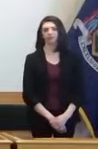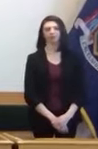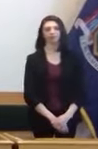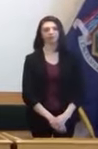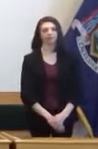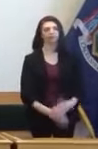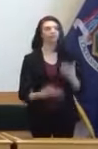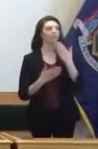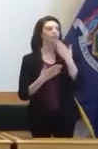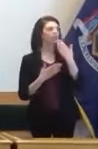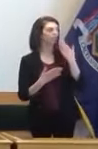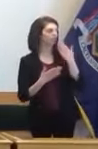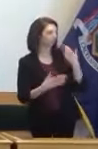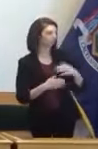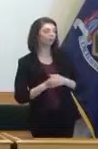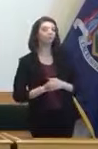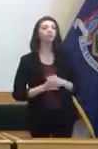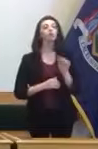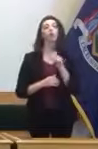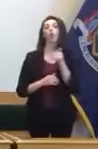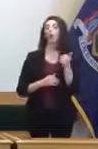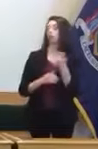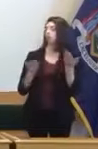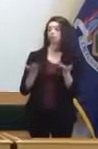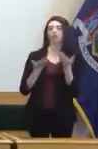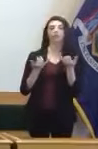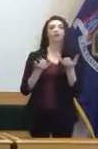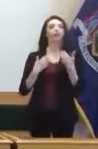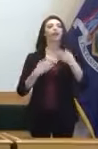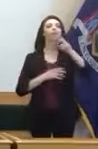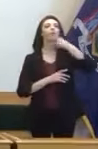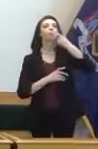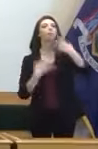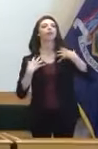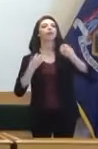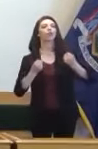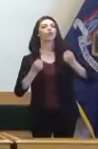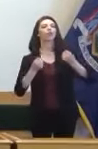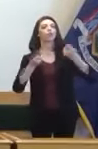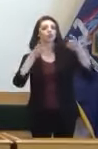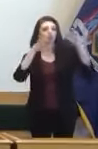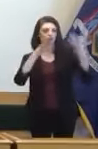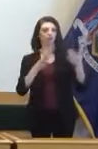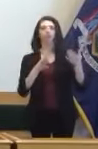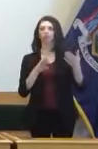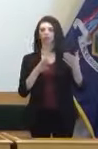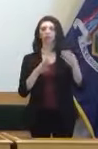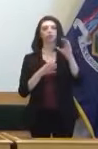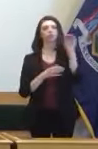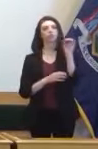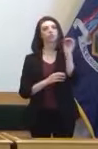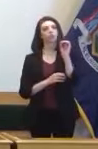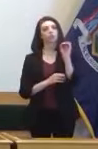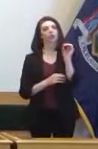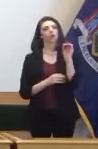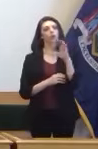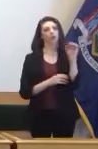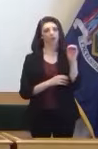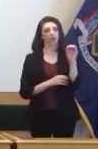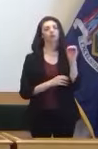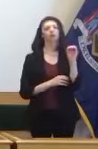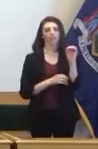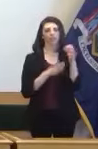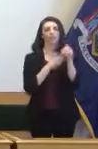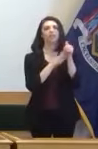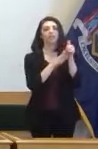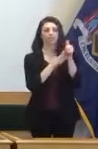Thank you, Mr. Chairman. Also with us today is Public Health Director Jianxing Huan. Oswego County Health Department is the lead